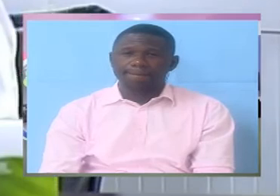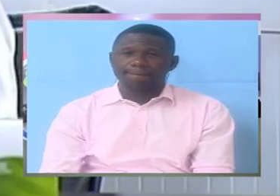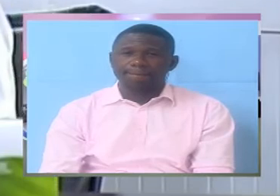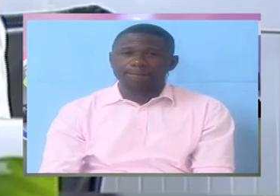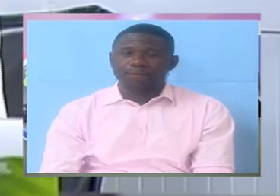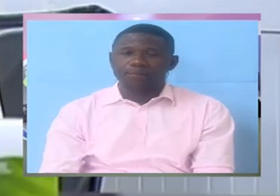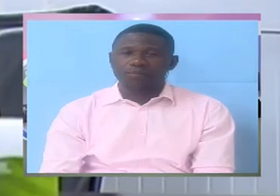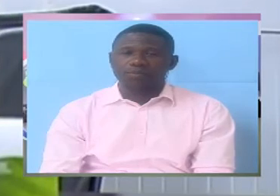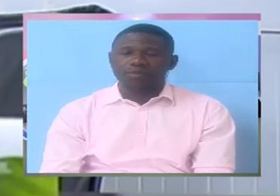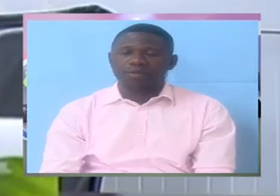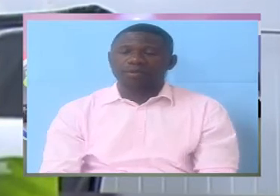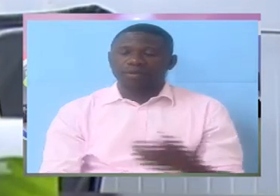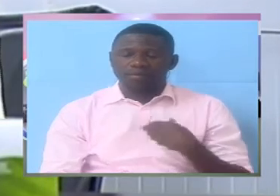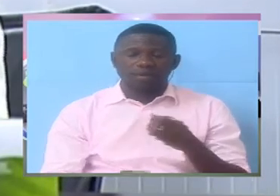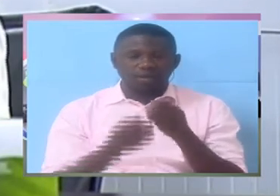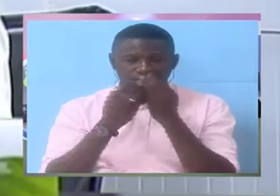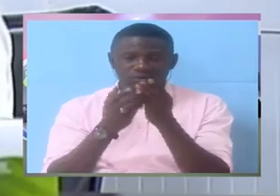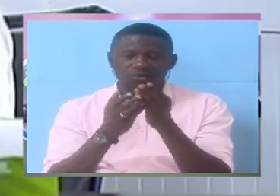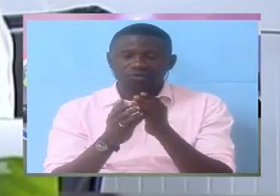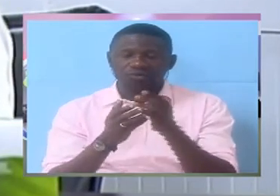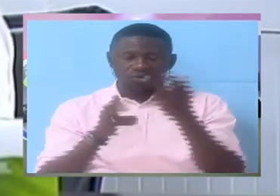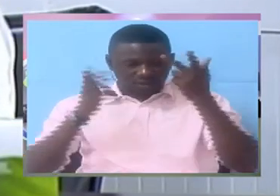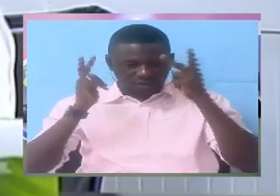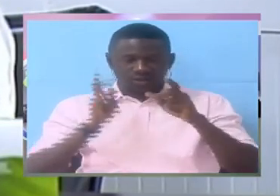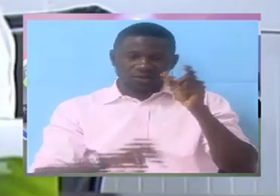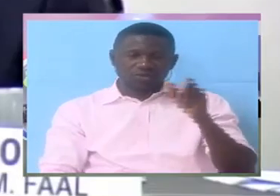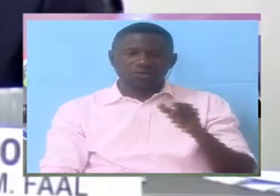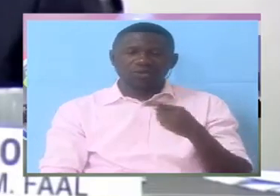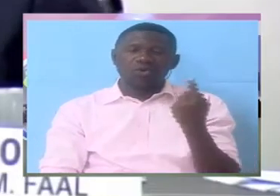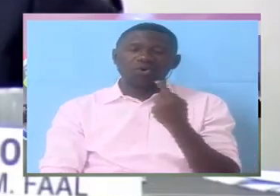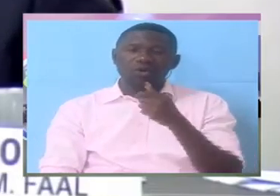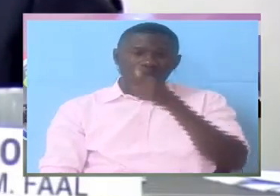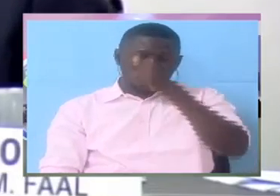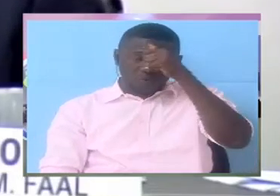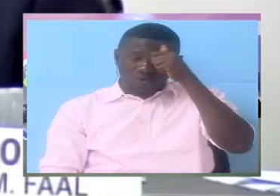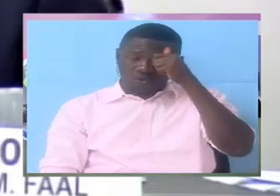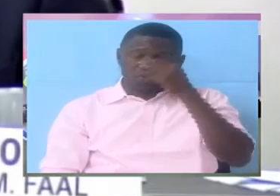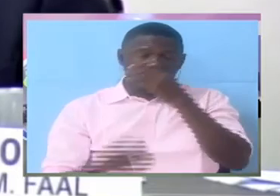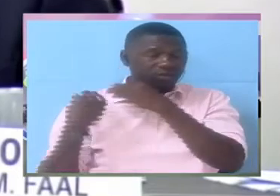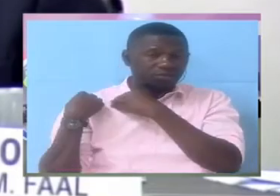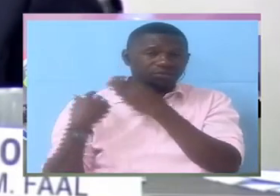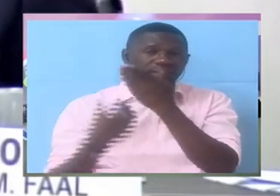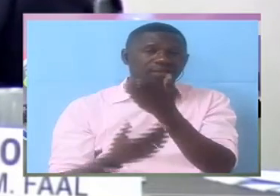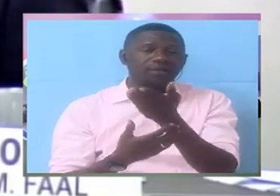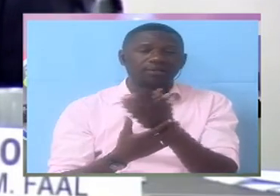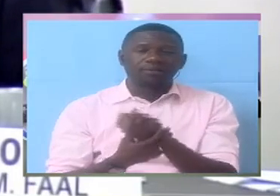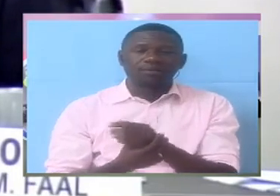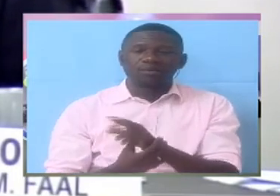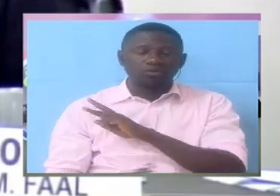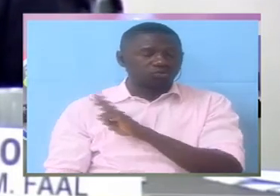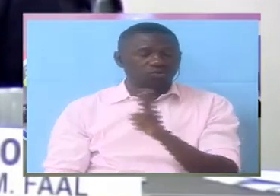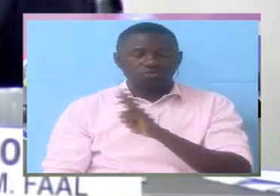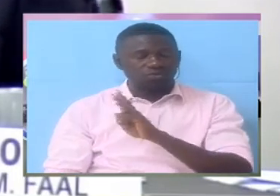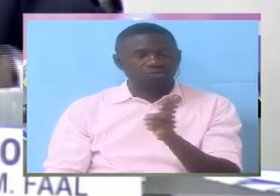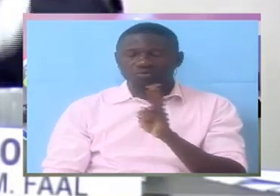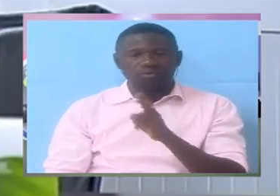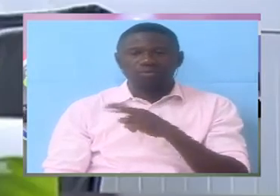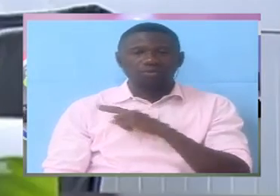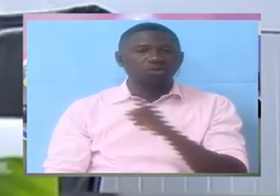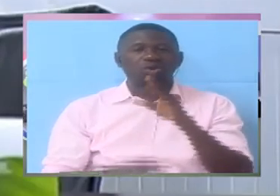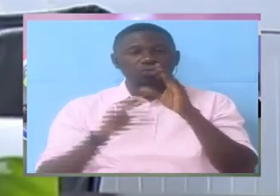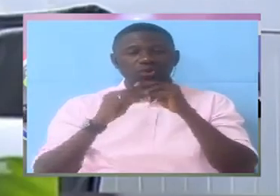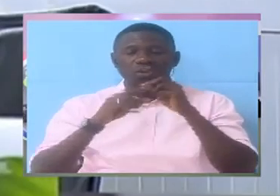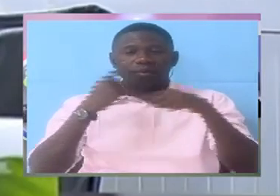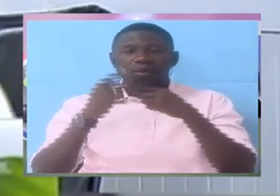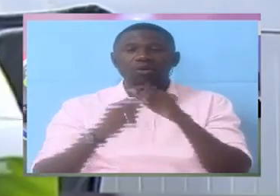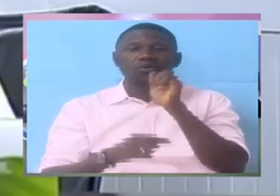I told you, Council, the only assignment. No. Nanyum fo Council. I'm not talking about your assignments. I'm talking